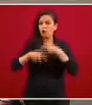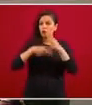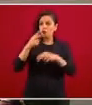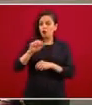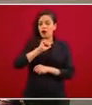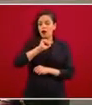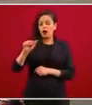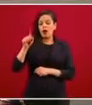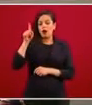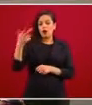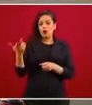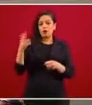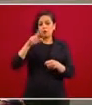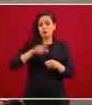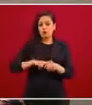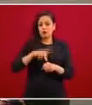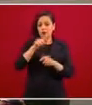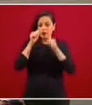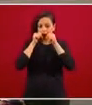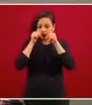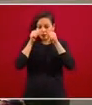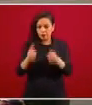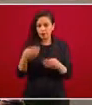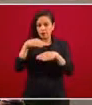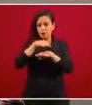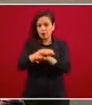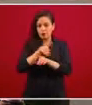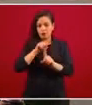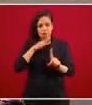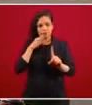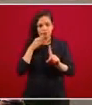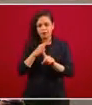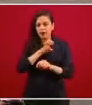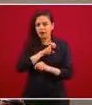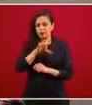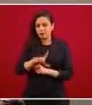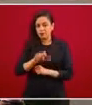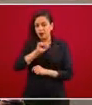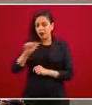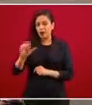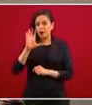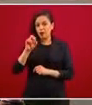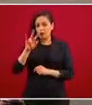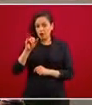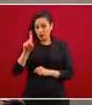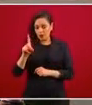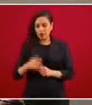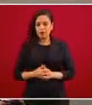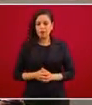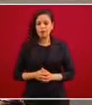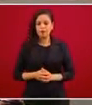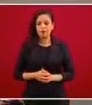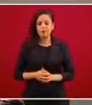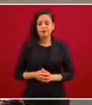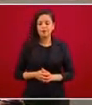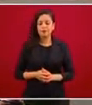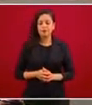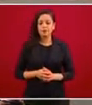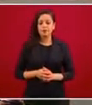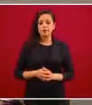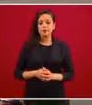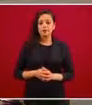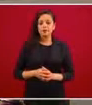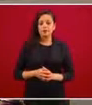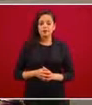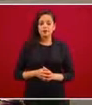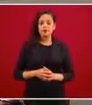of 60 years old that attended a public hospital, a COVID special hospital, and he was